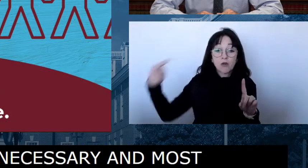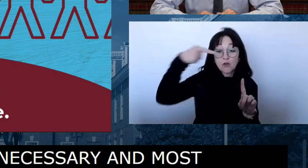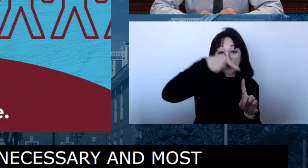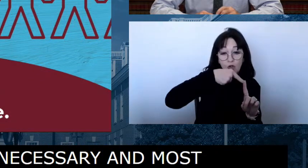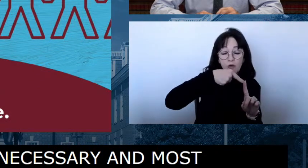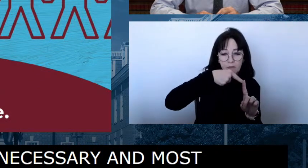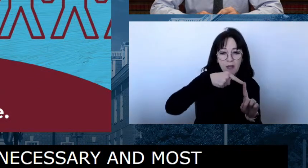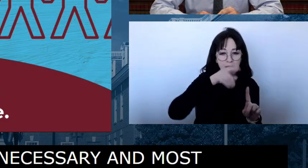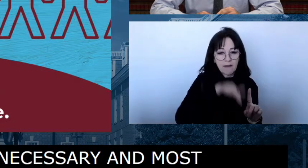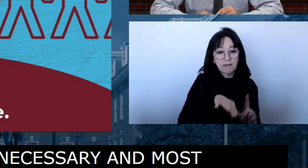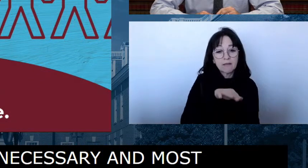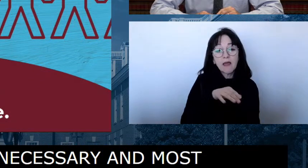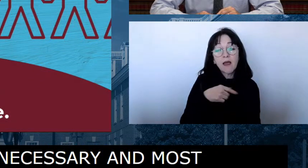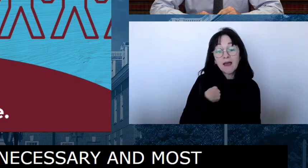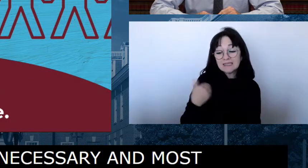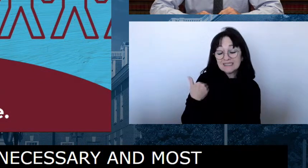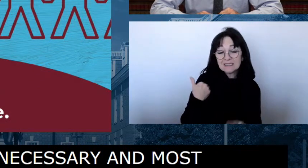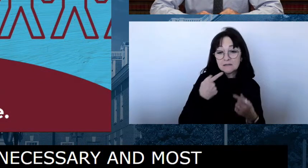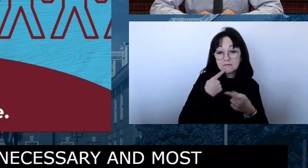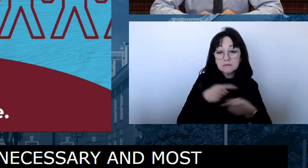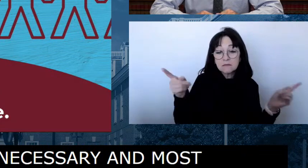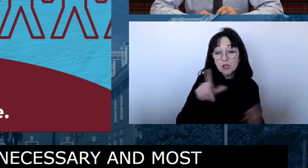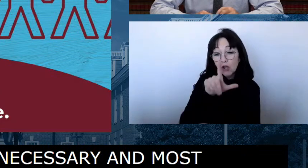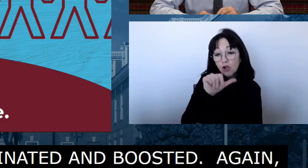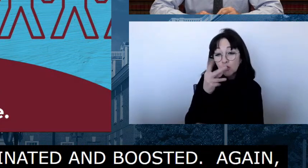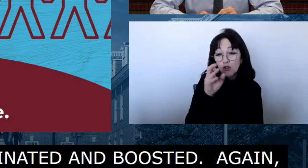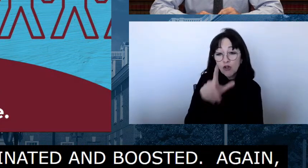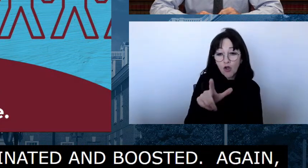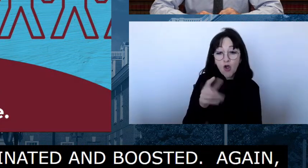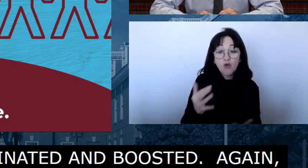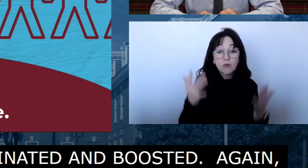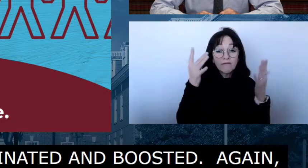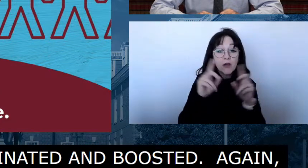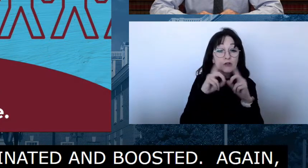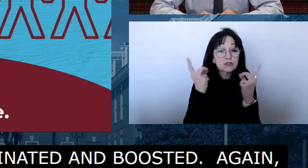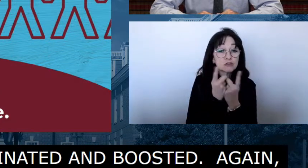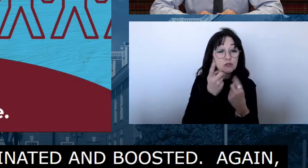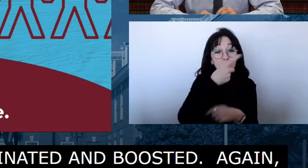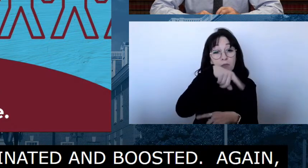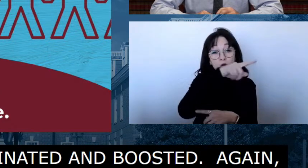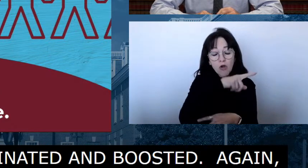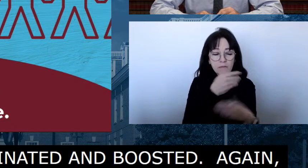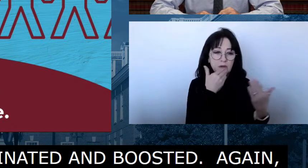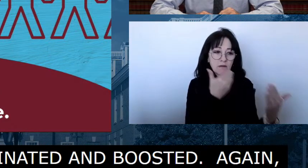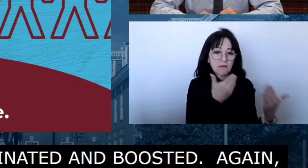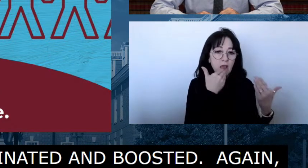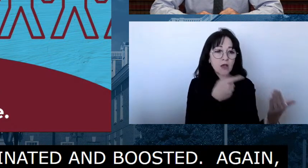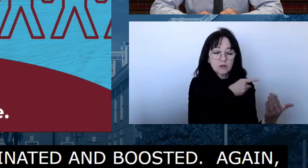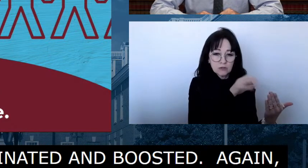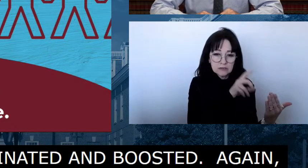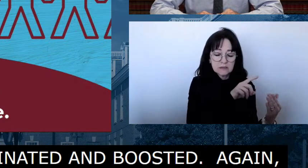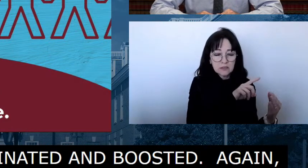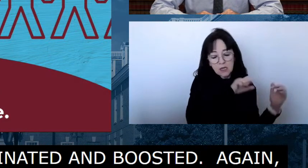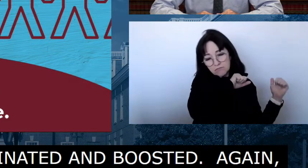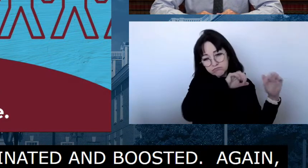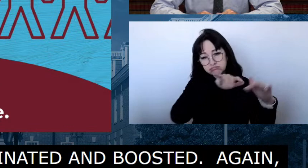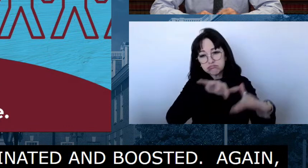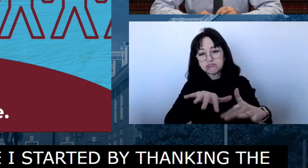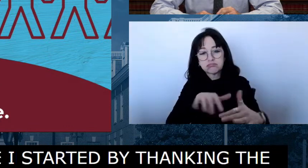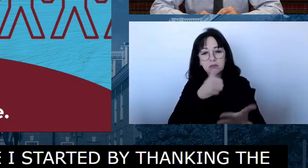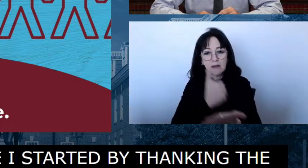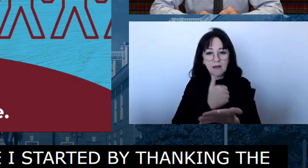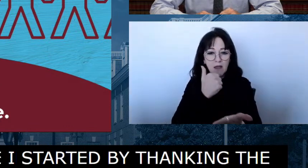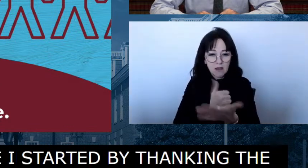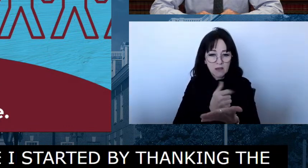Laurel Fire Department and all the companies that responded to the fire there in Laurel, to the Good Old